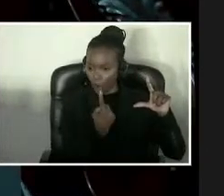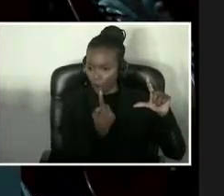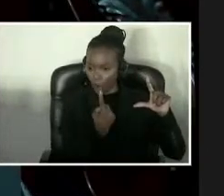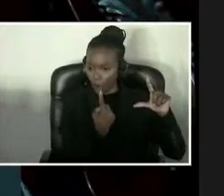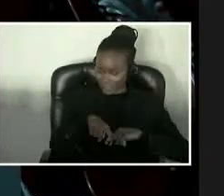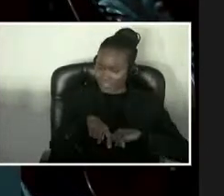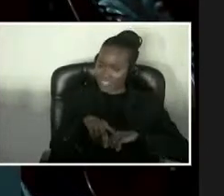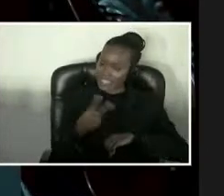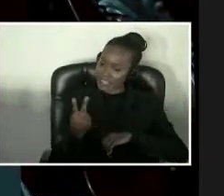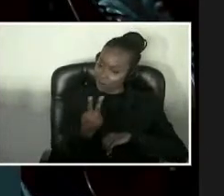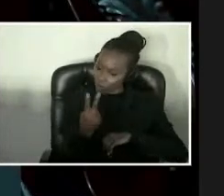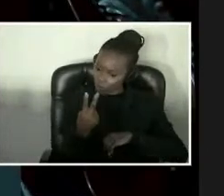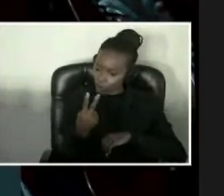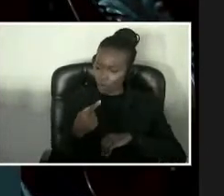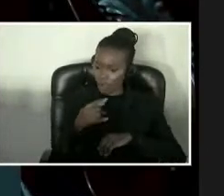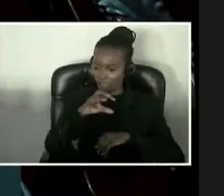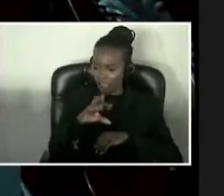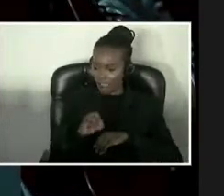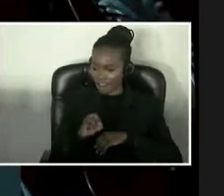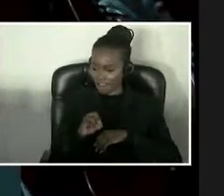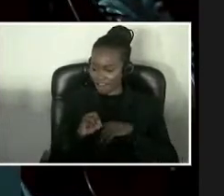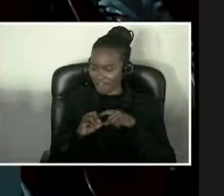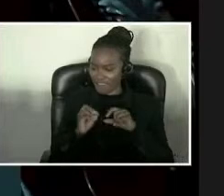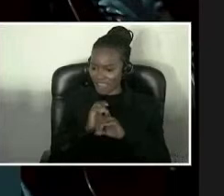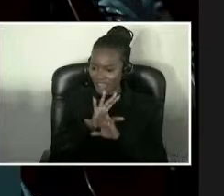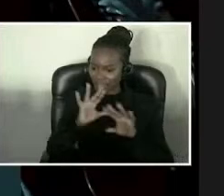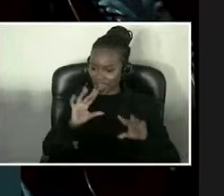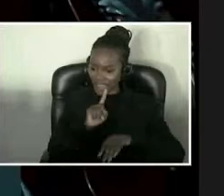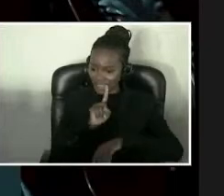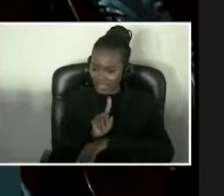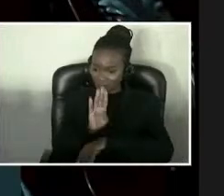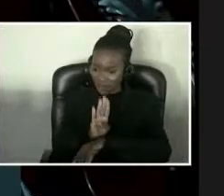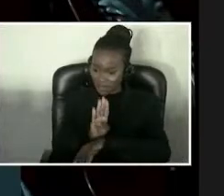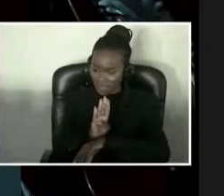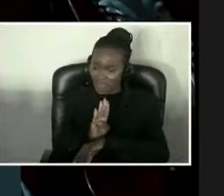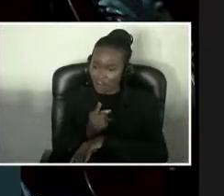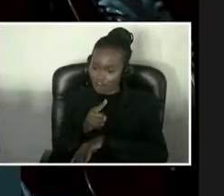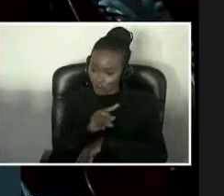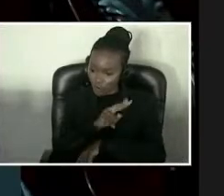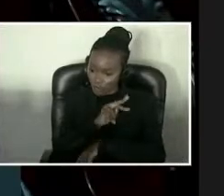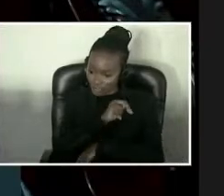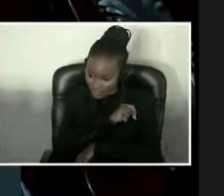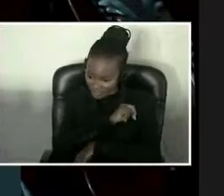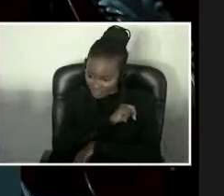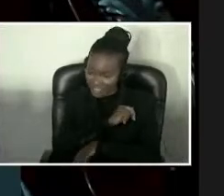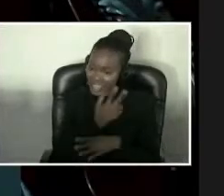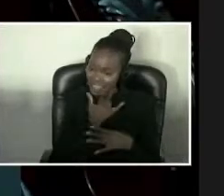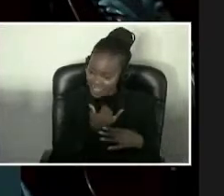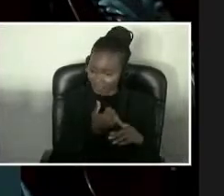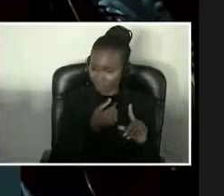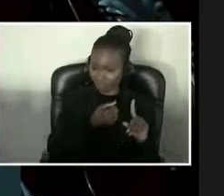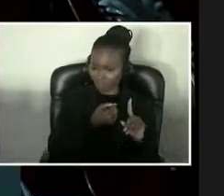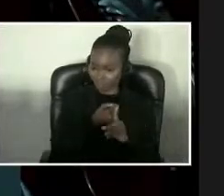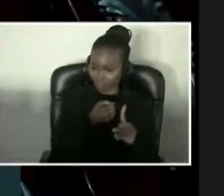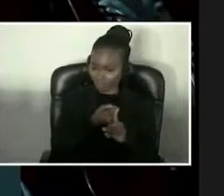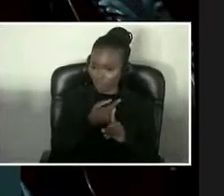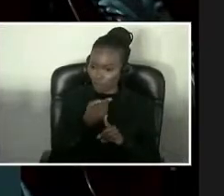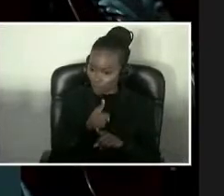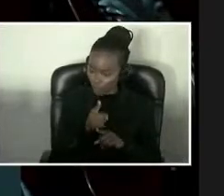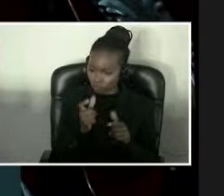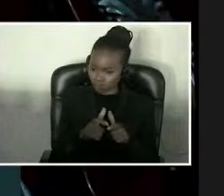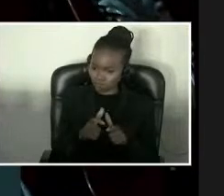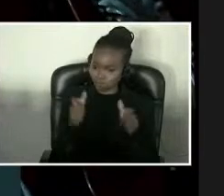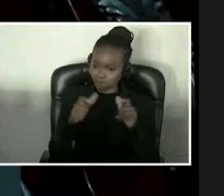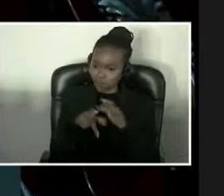kwazulu-natal their health profiles and then embark on a campaign for massive primary health care